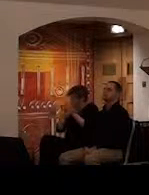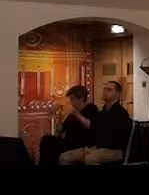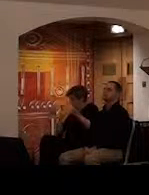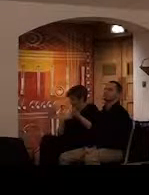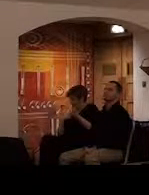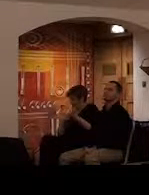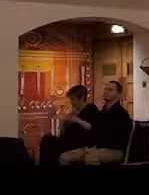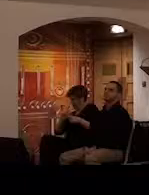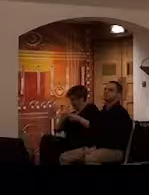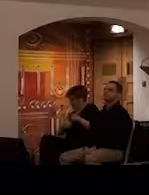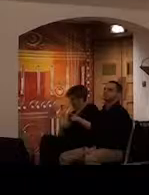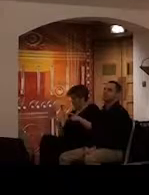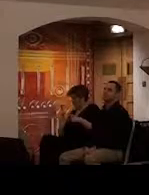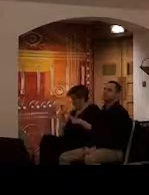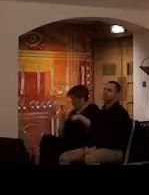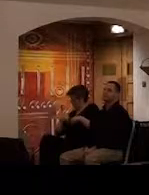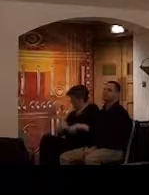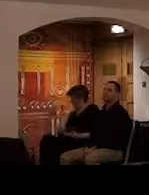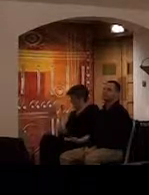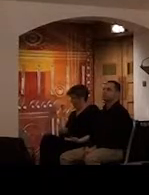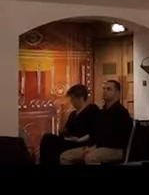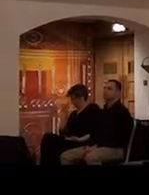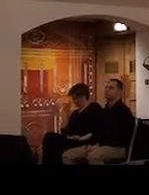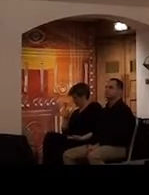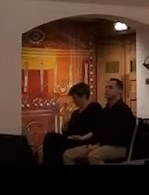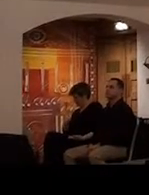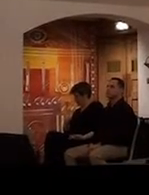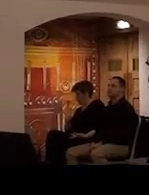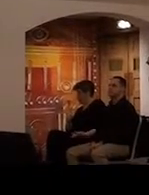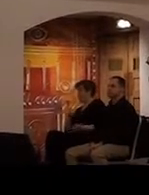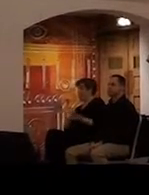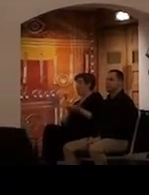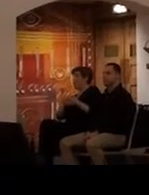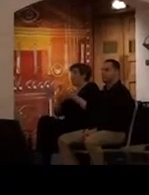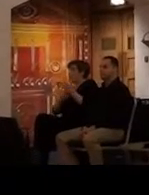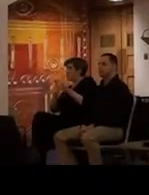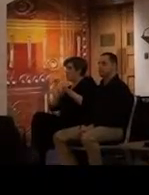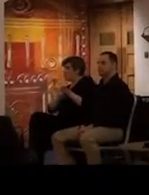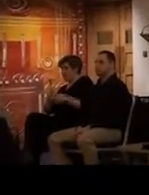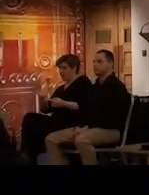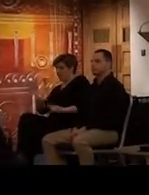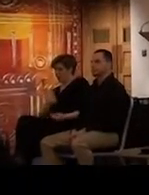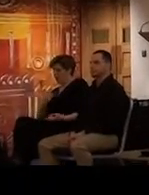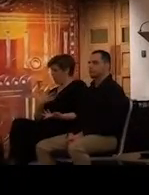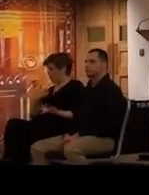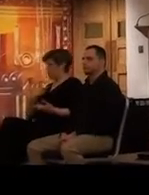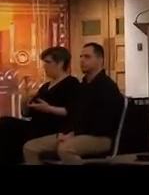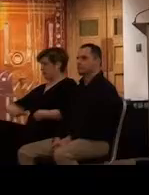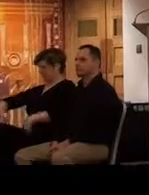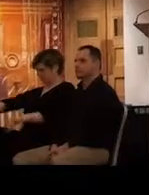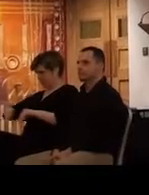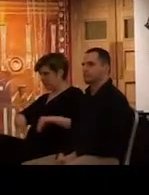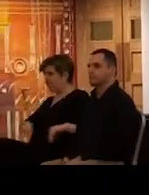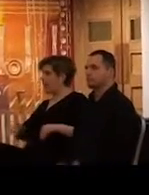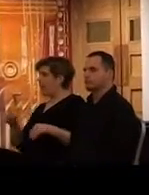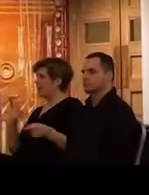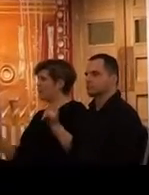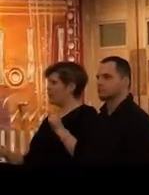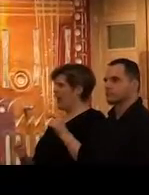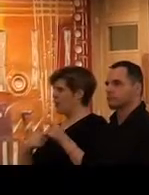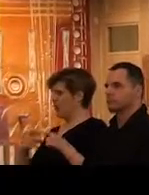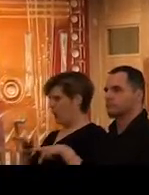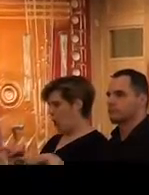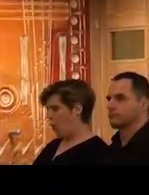have any disabled toilets in our school, and if Mary comes to our school, we'd have to change her nappy in the corridor. Now, these are